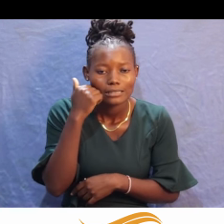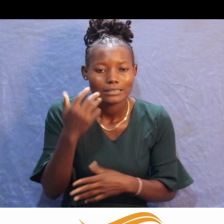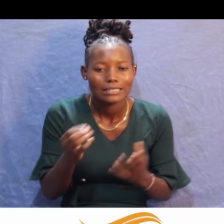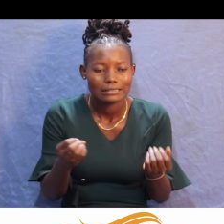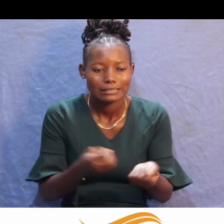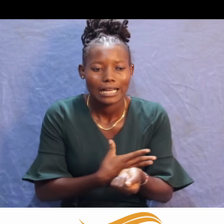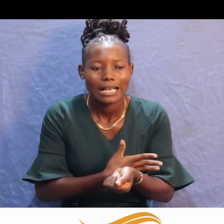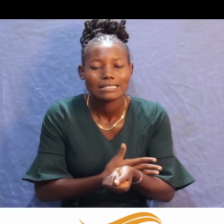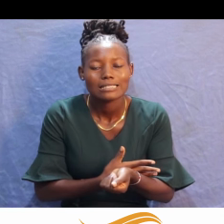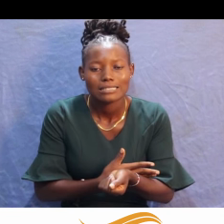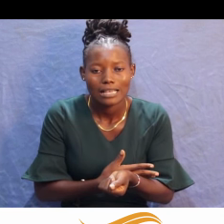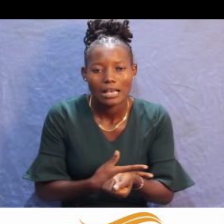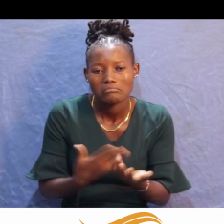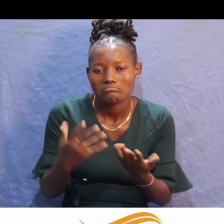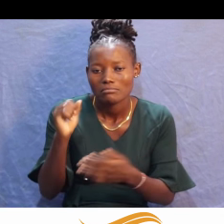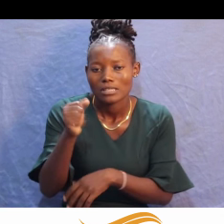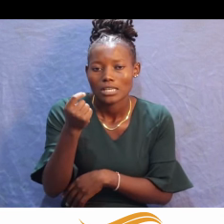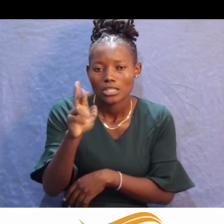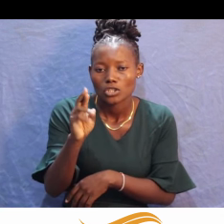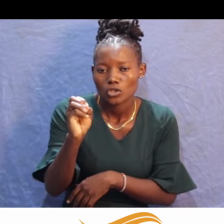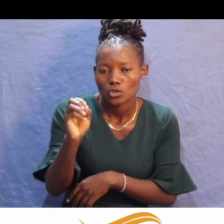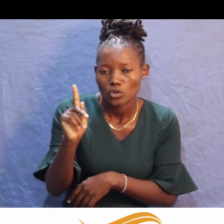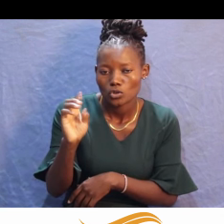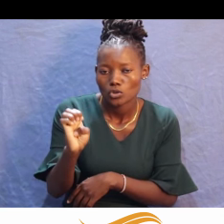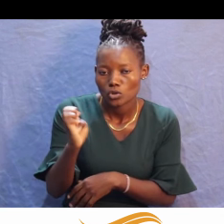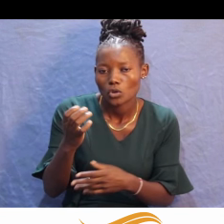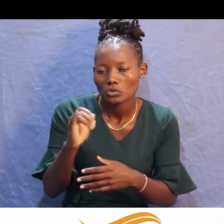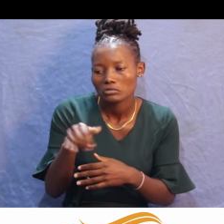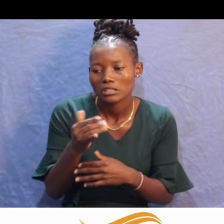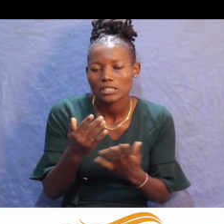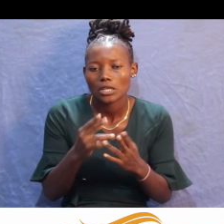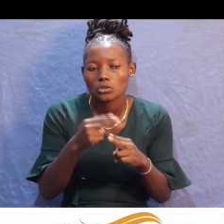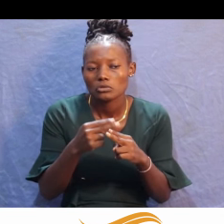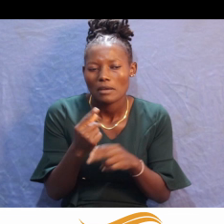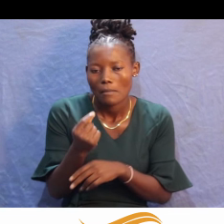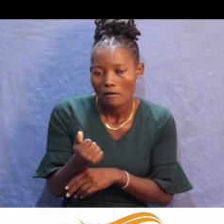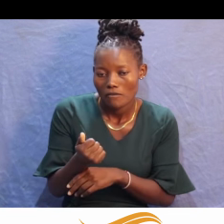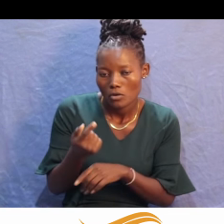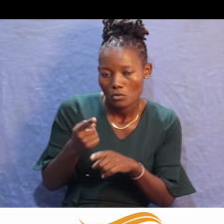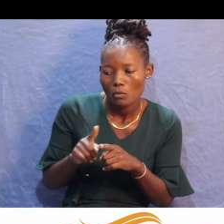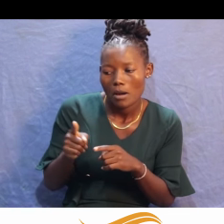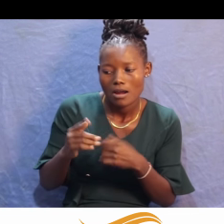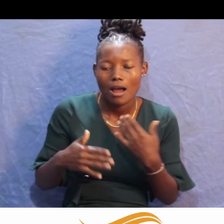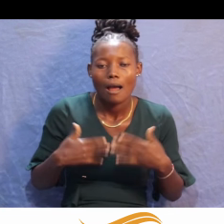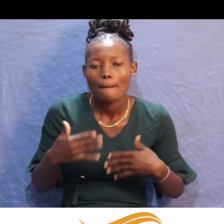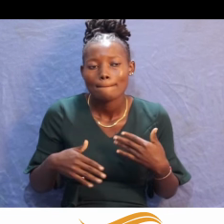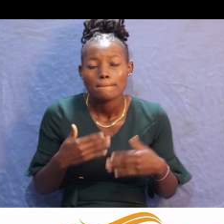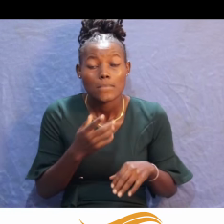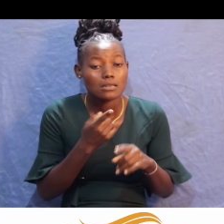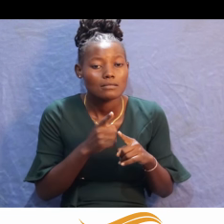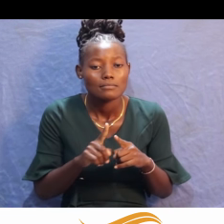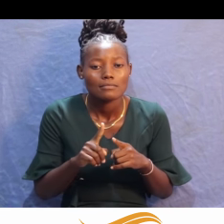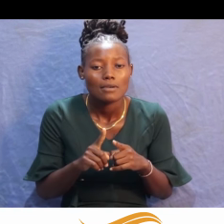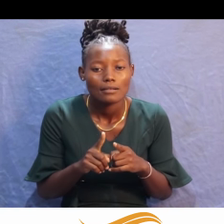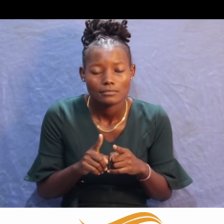cancer, stroke, just to mention a few. But he's happy. But he